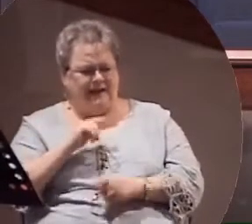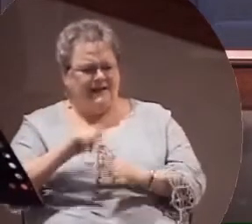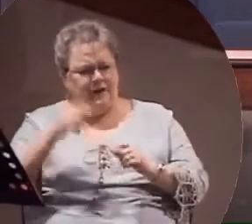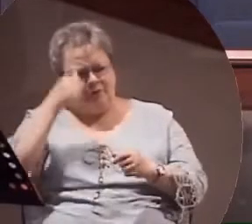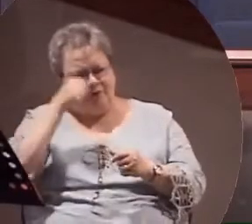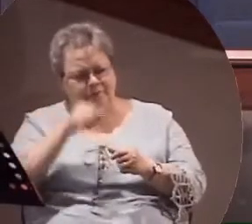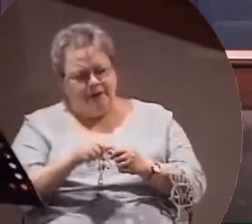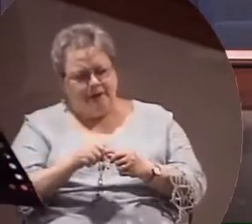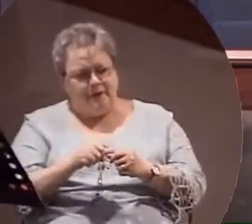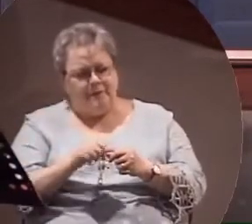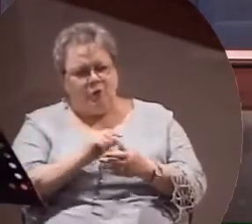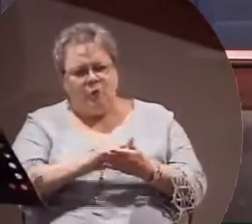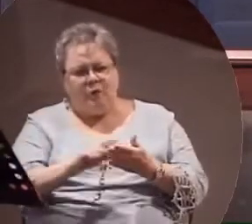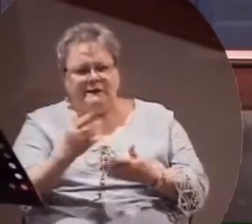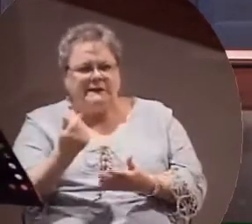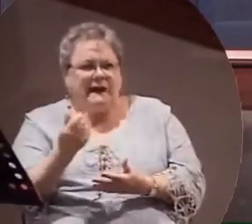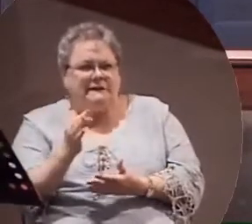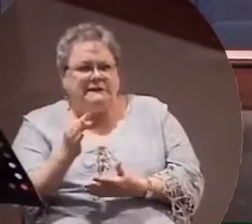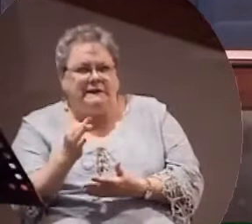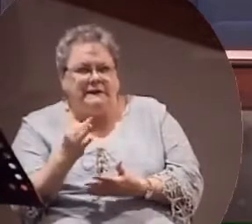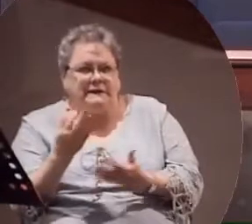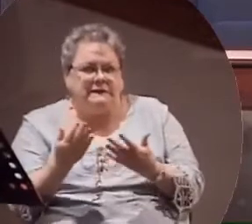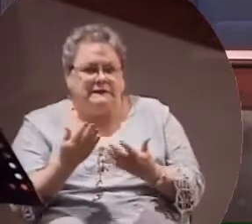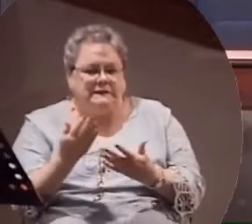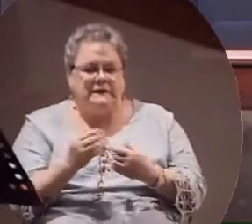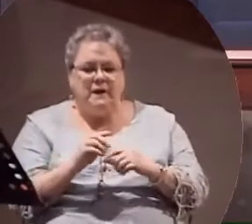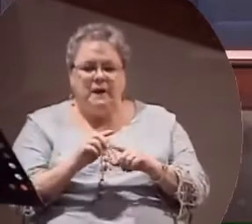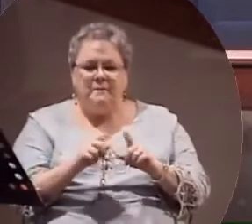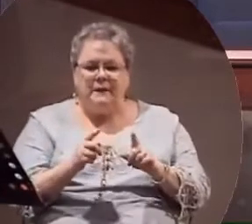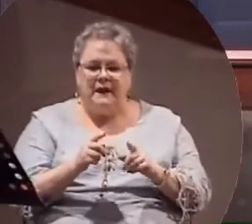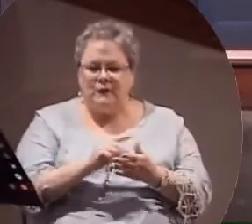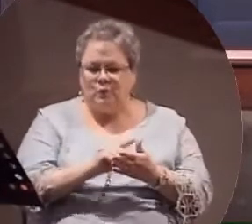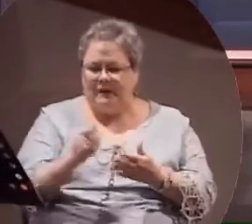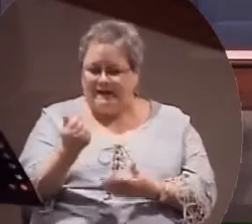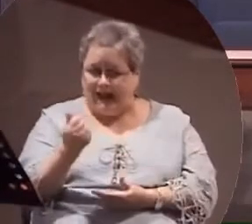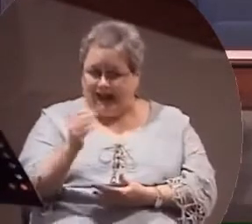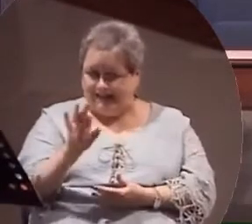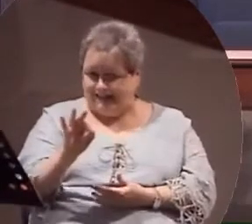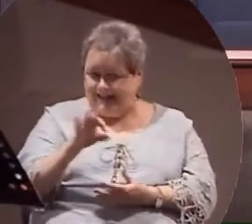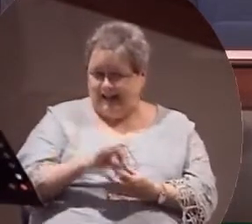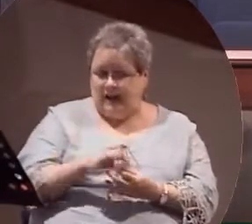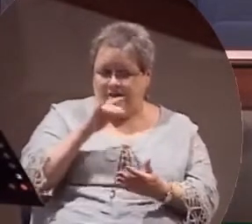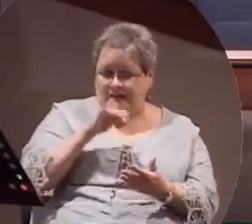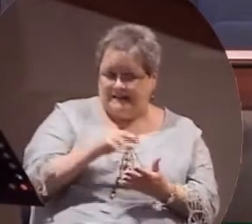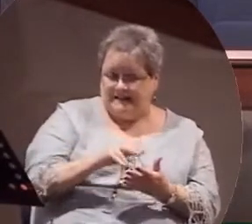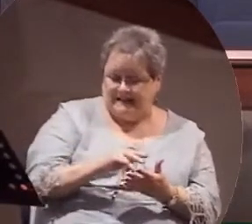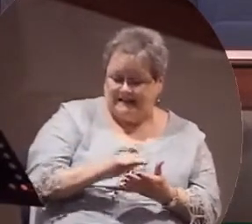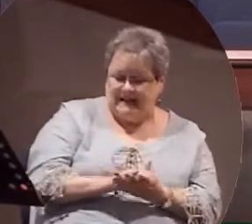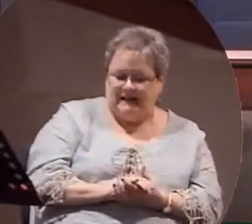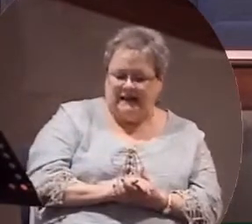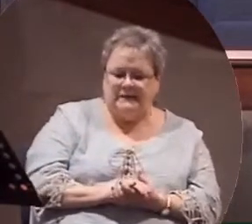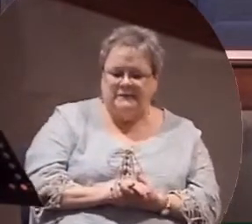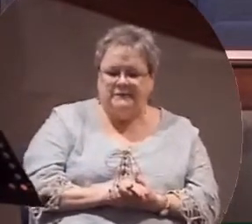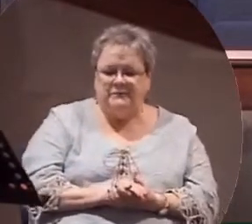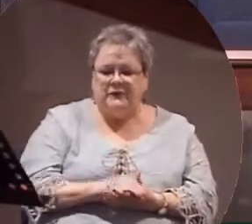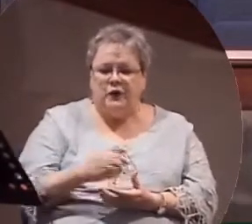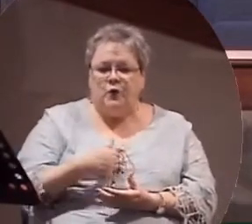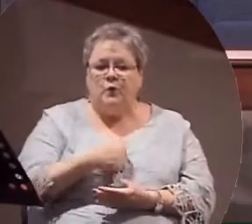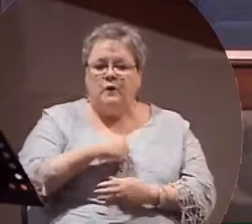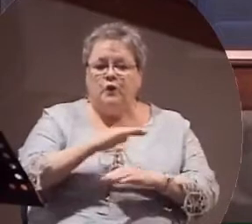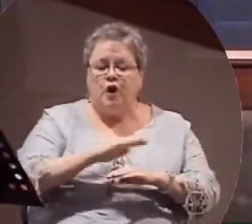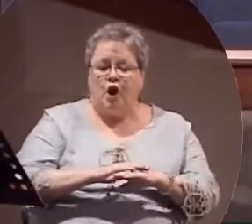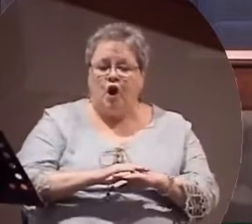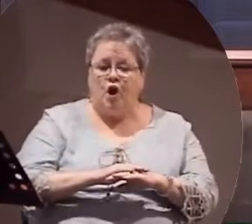if it was week number 19 or somewhere along in there, but on week number 19 of our study of great words of the Bible, we were on the